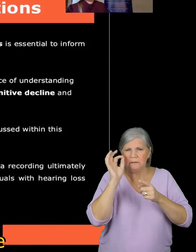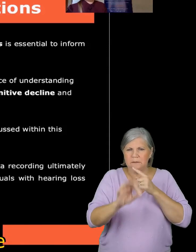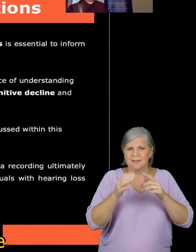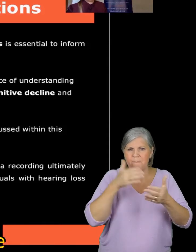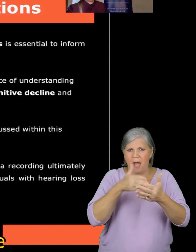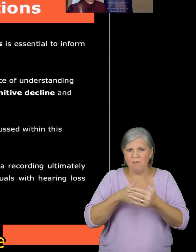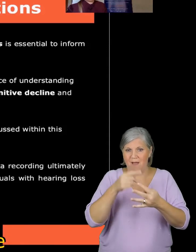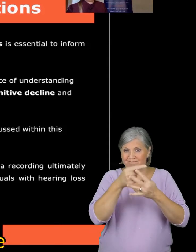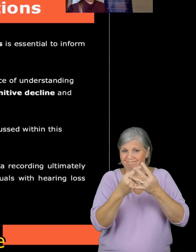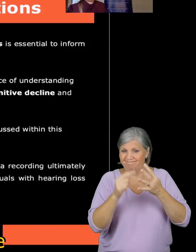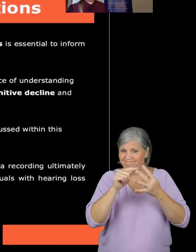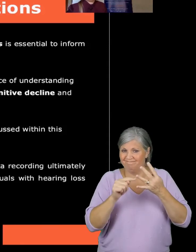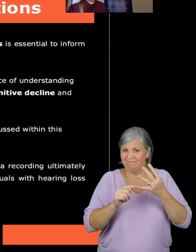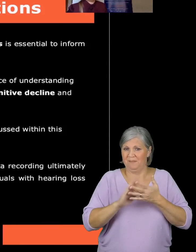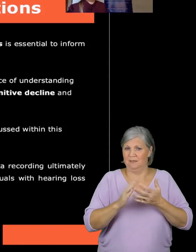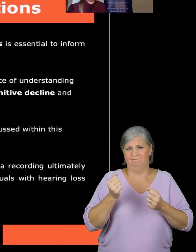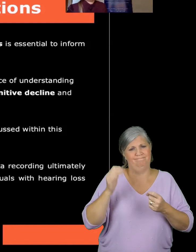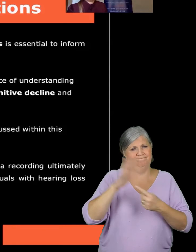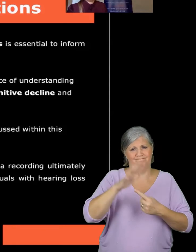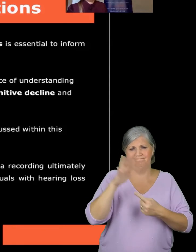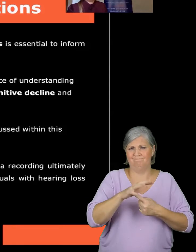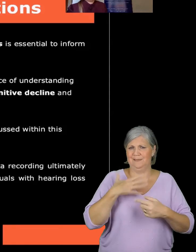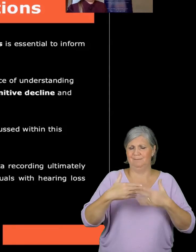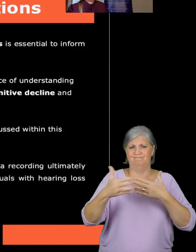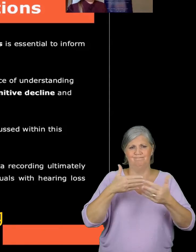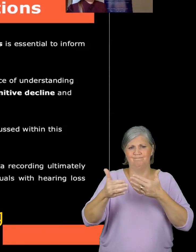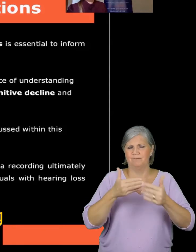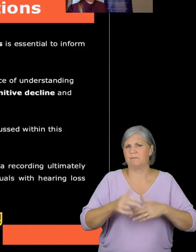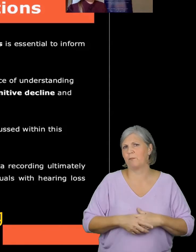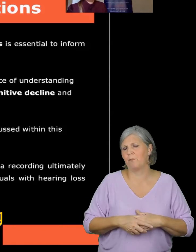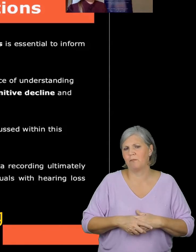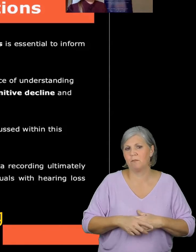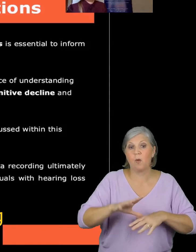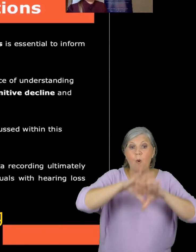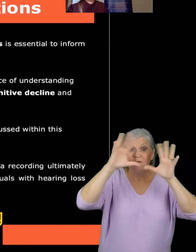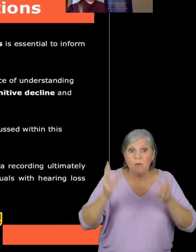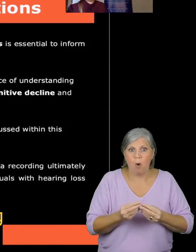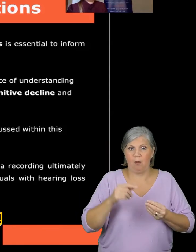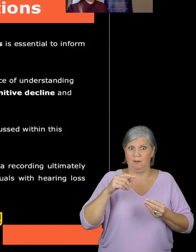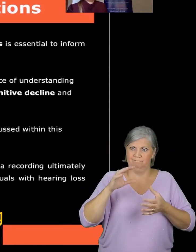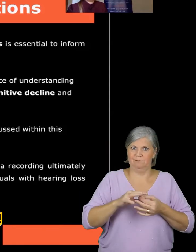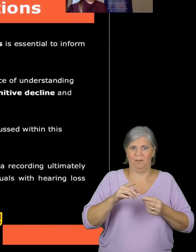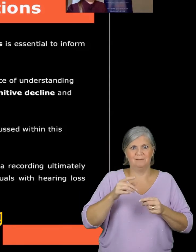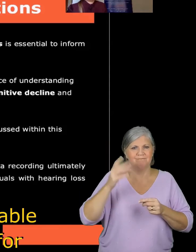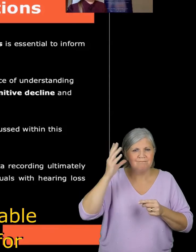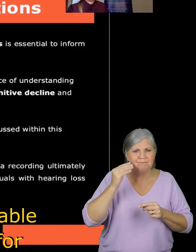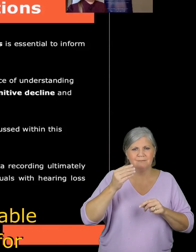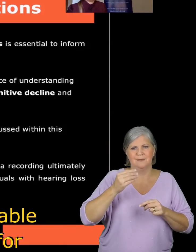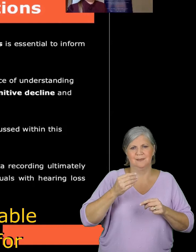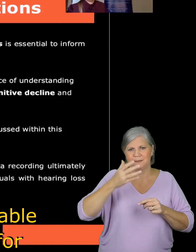GPs is not as yet accessible by audiology services. Gaps in data recording ultimately result